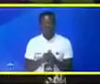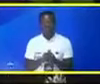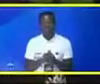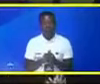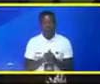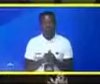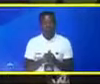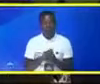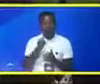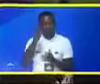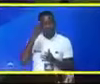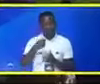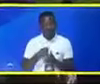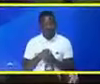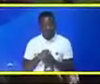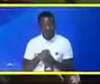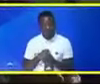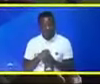Are we together?